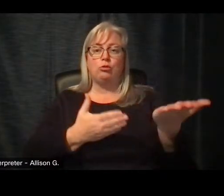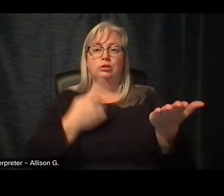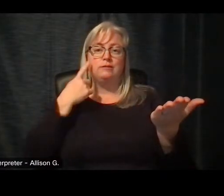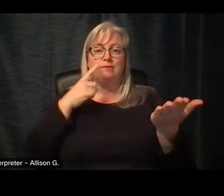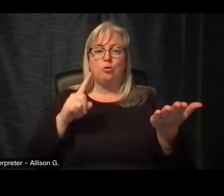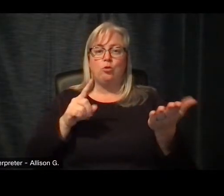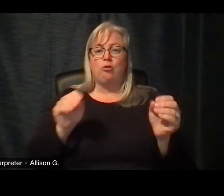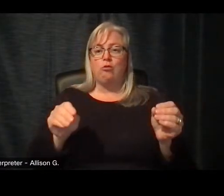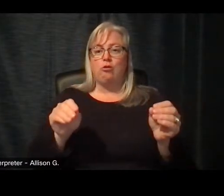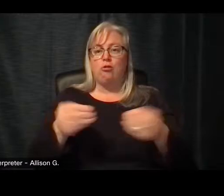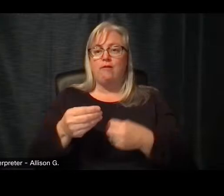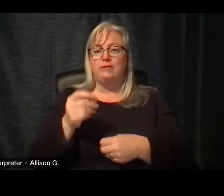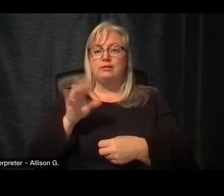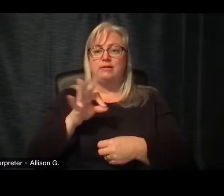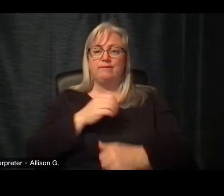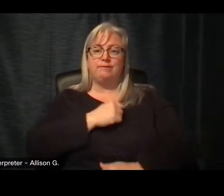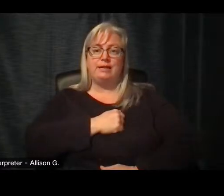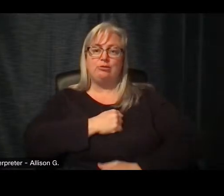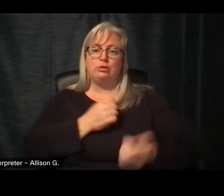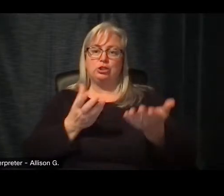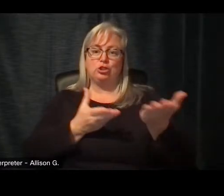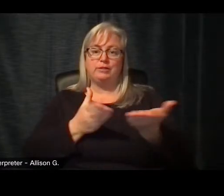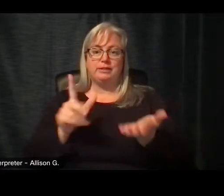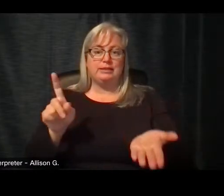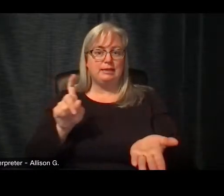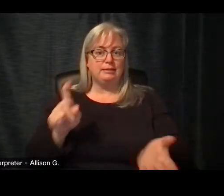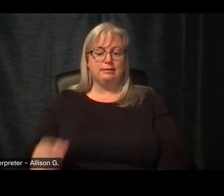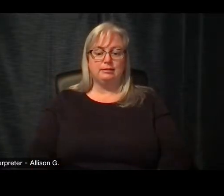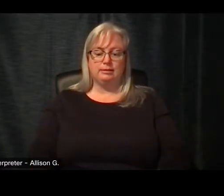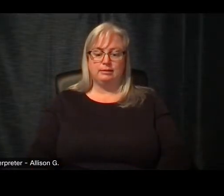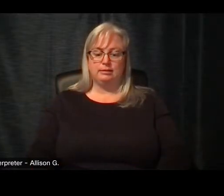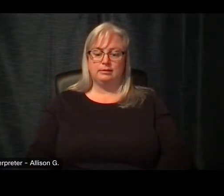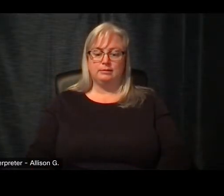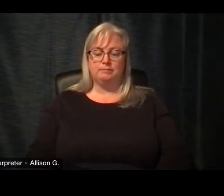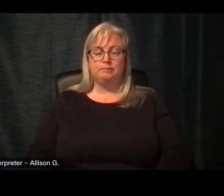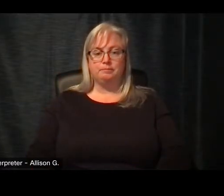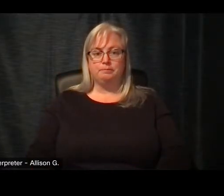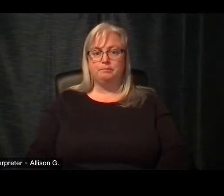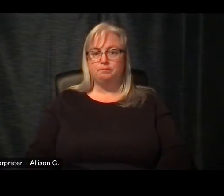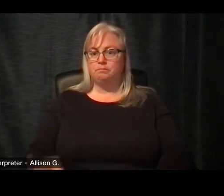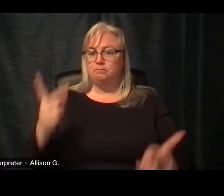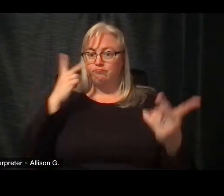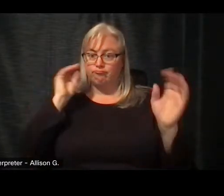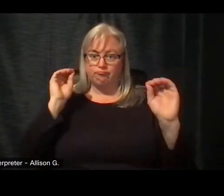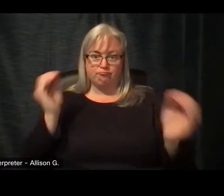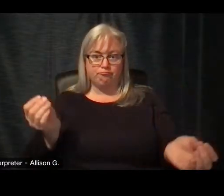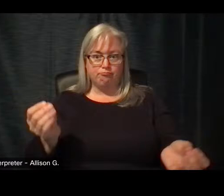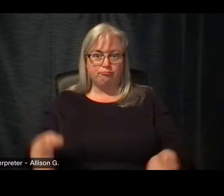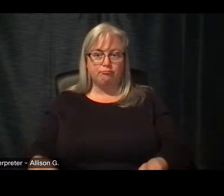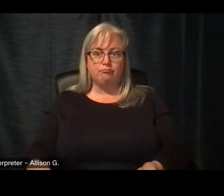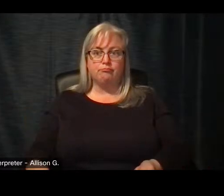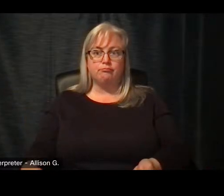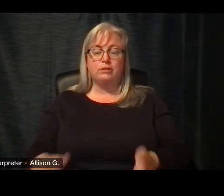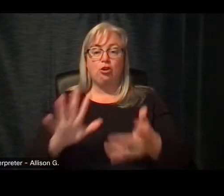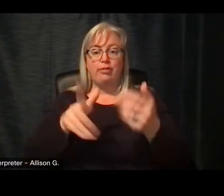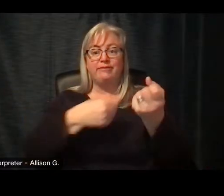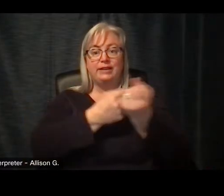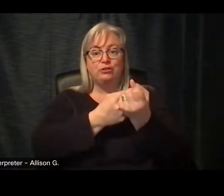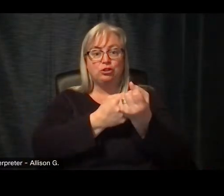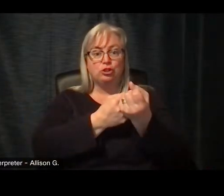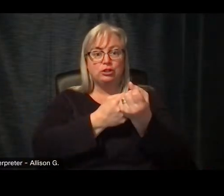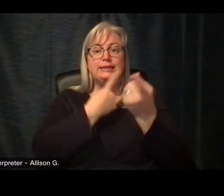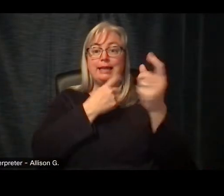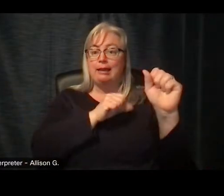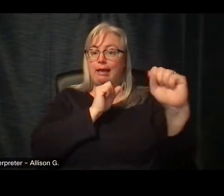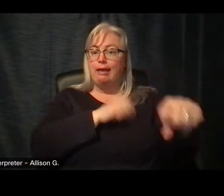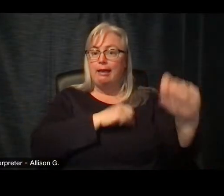for Office of Veteran Services? All right, not seeing any. All in favor, please say